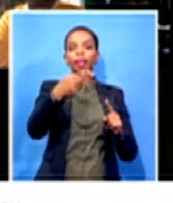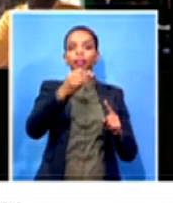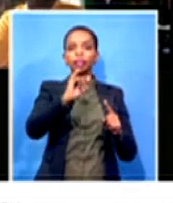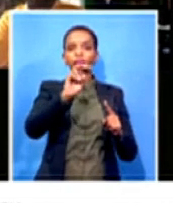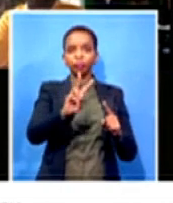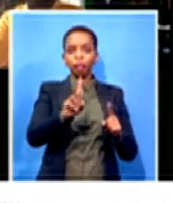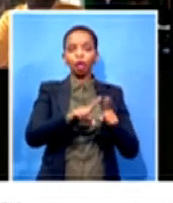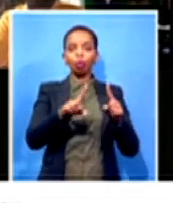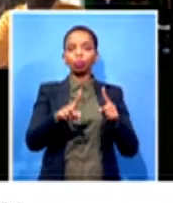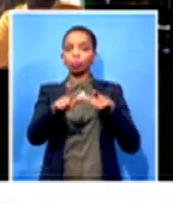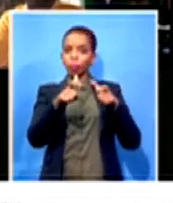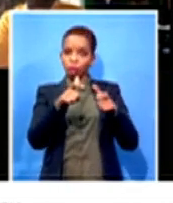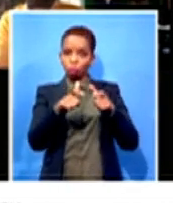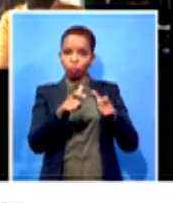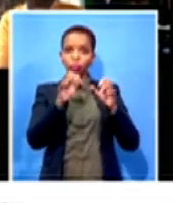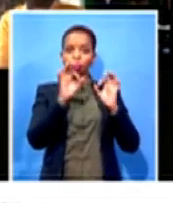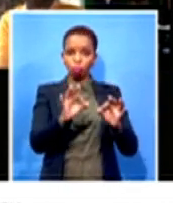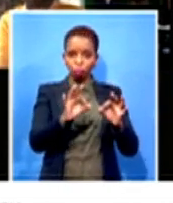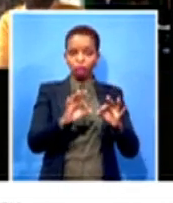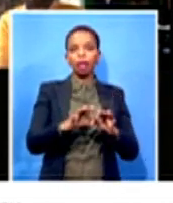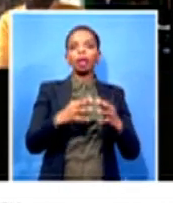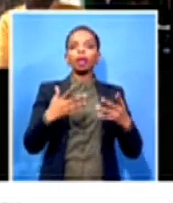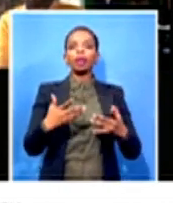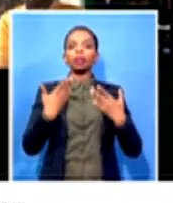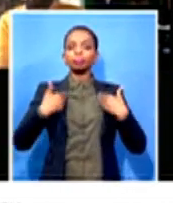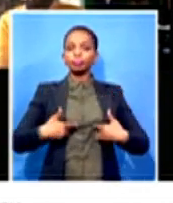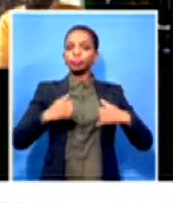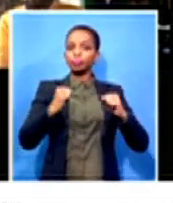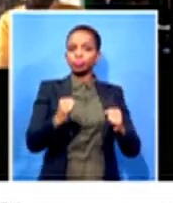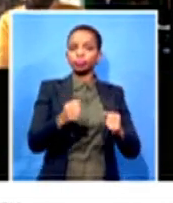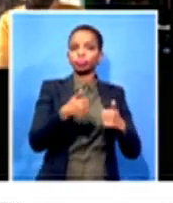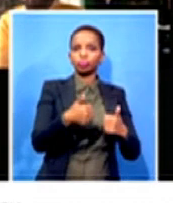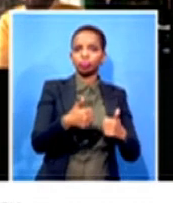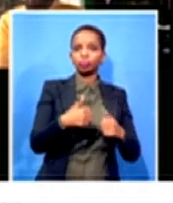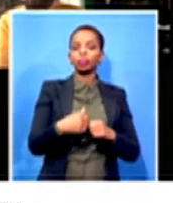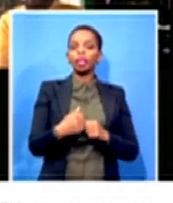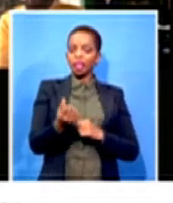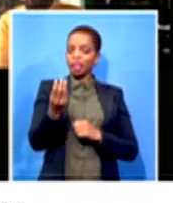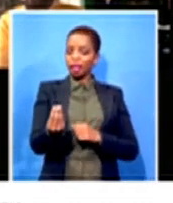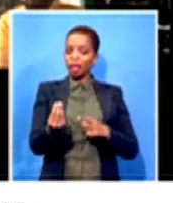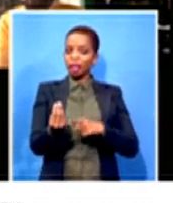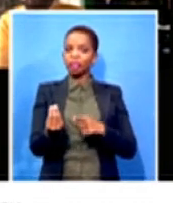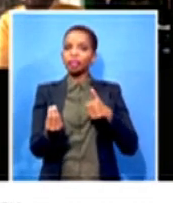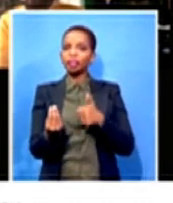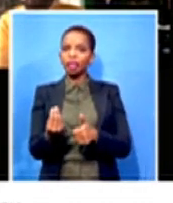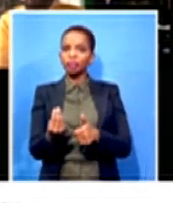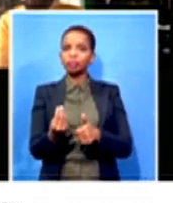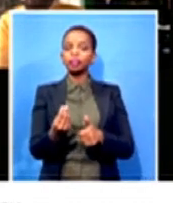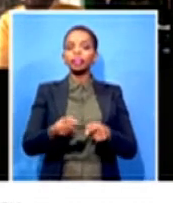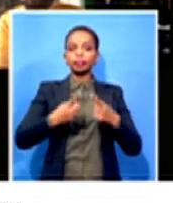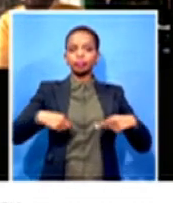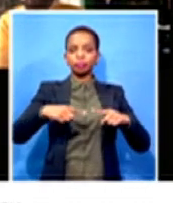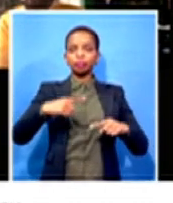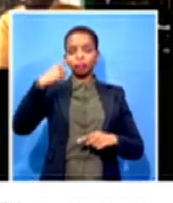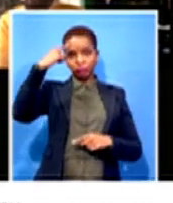load is suppressed, the child is well, we would think that that child it would be safe for them to go back to